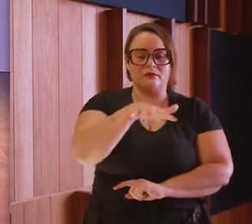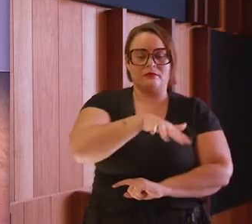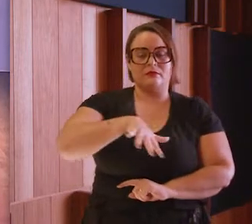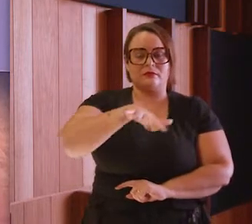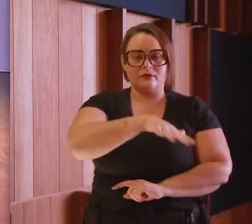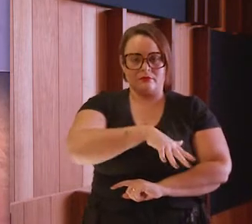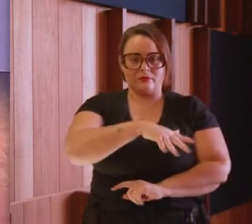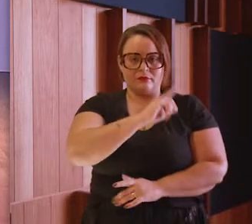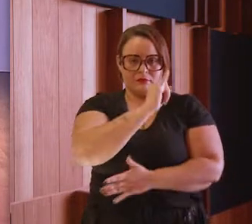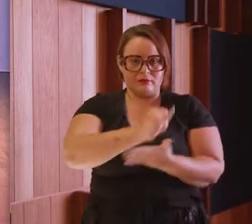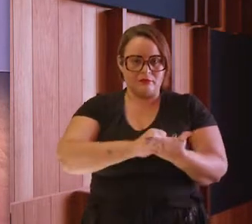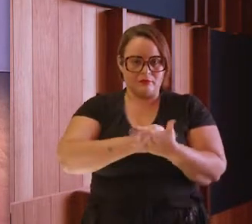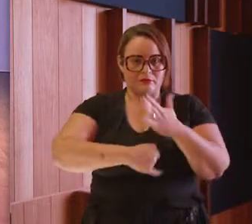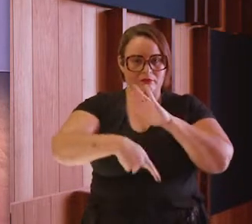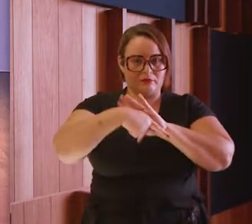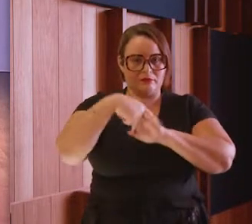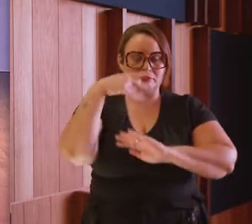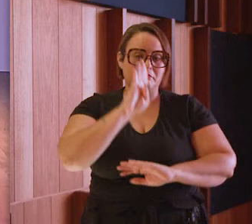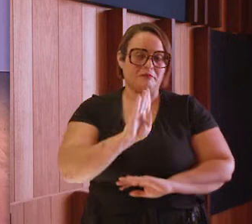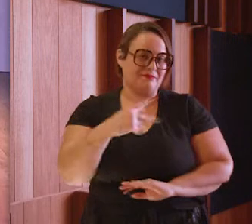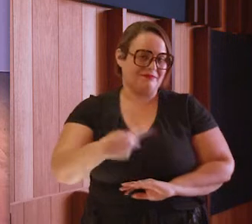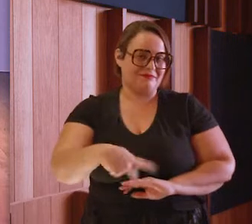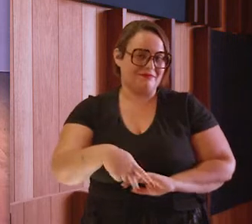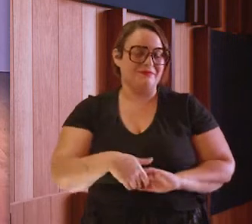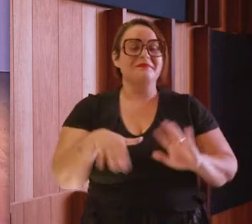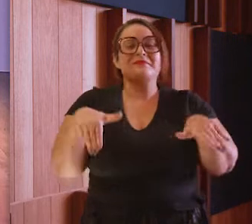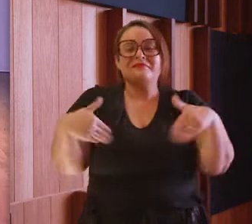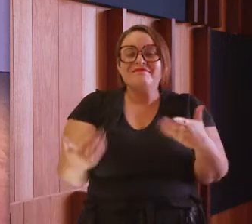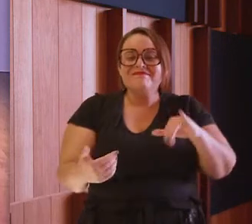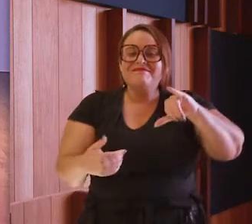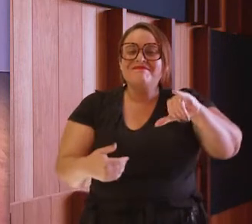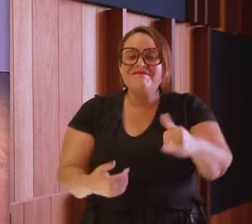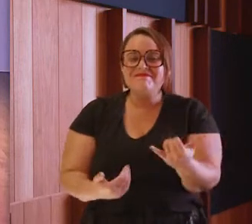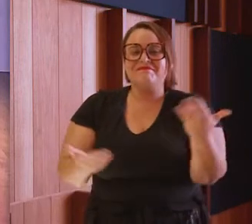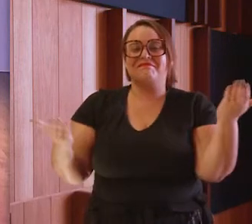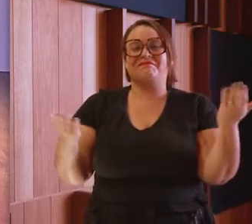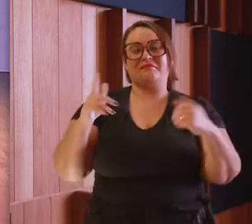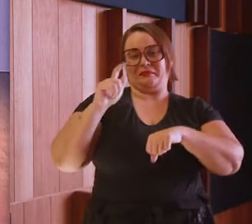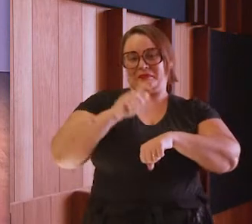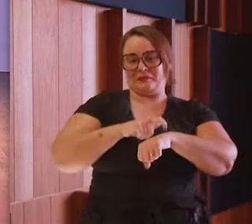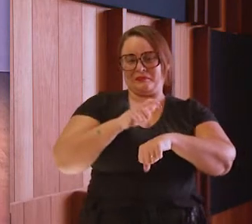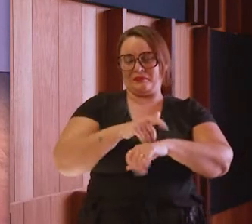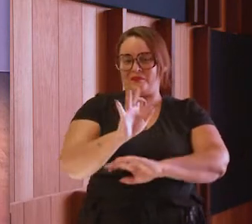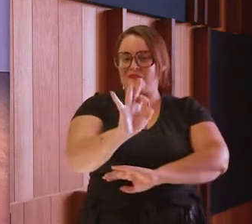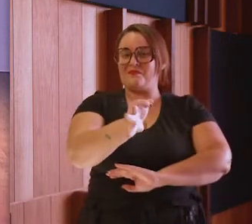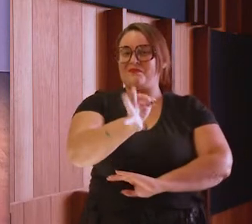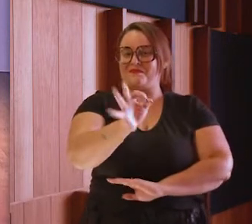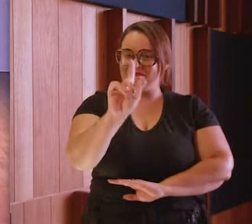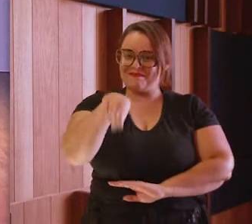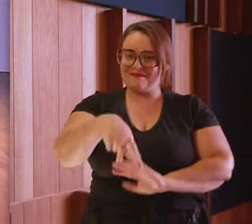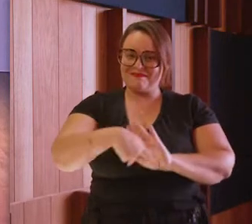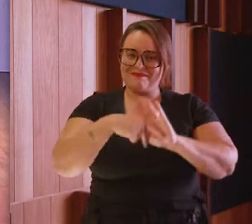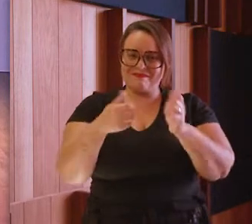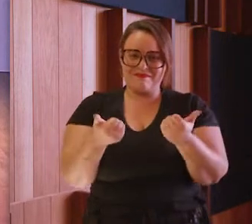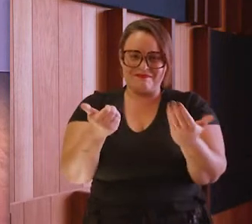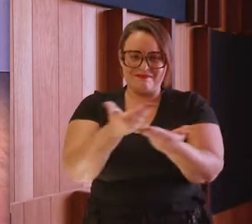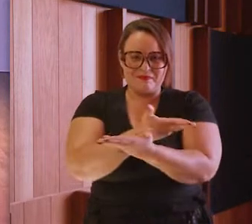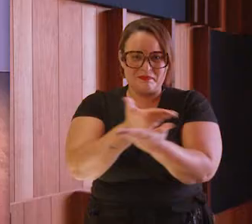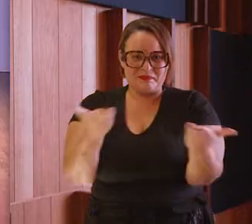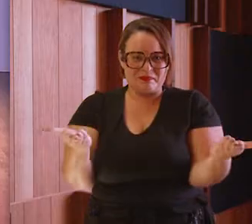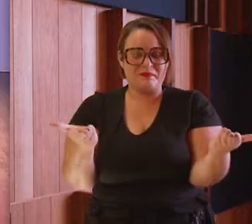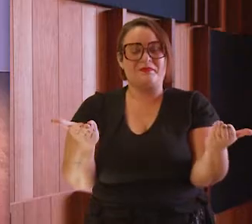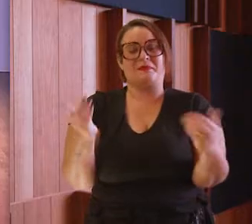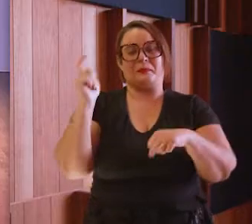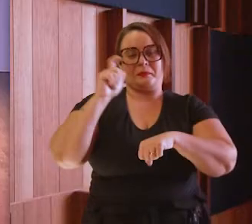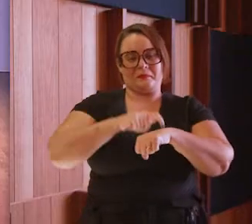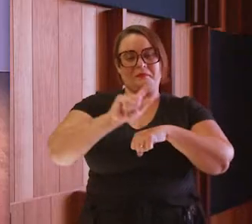doméstico. Portanto, aproveitem esse momento, sem dúvida nenhuma, é de vocês, esse momento